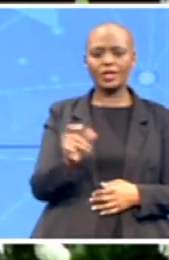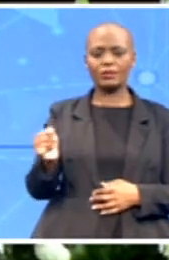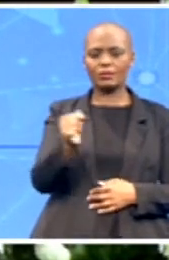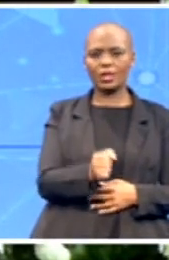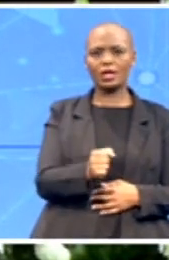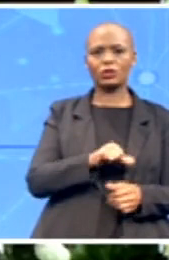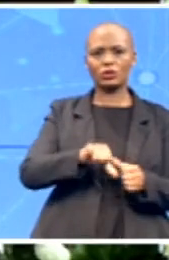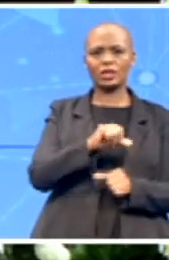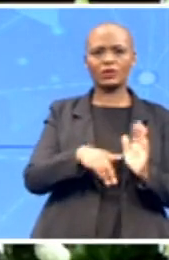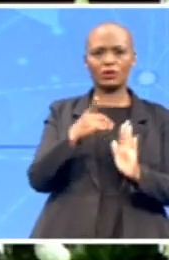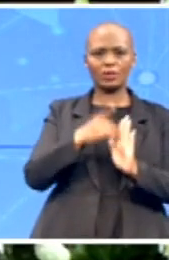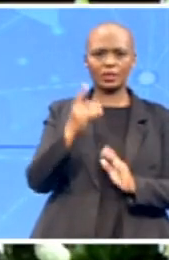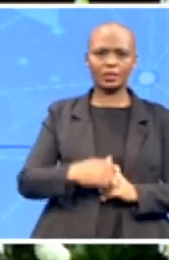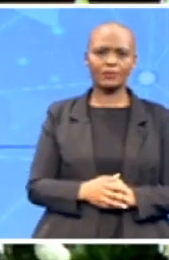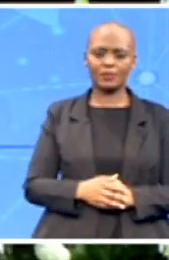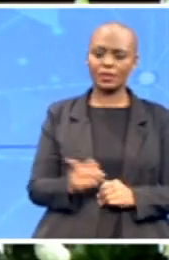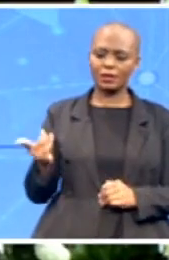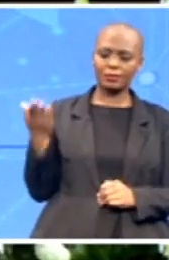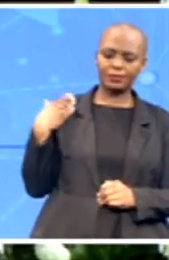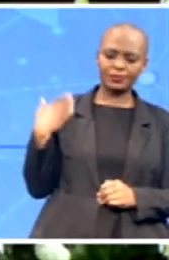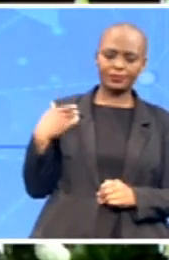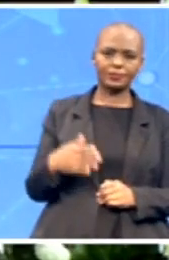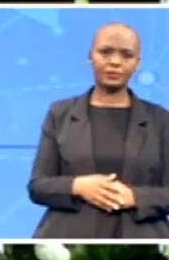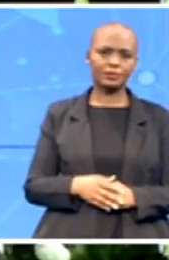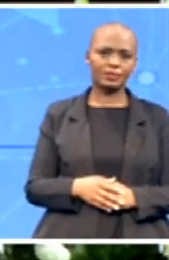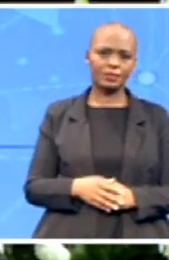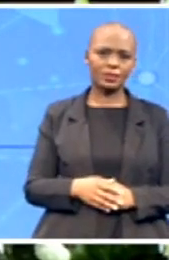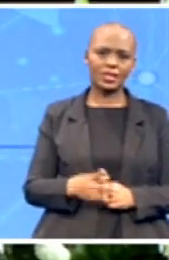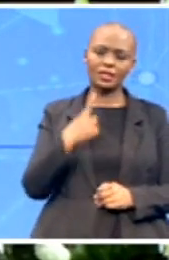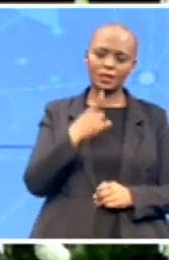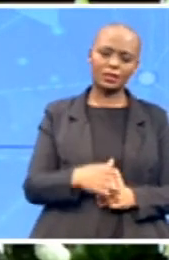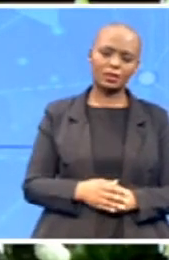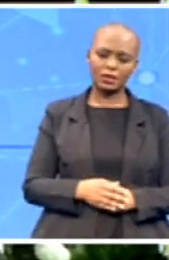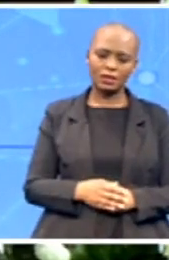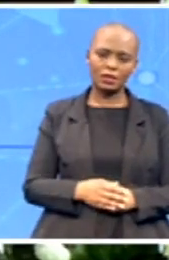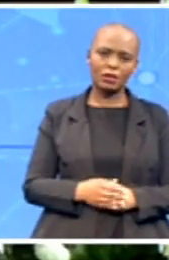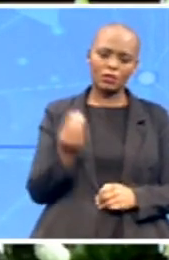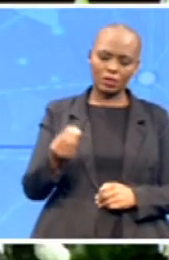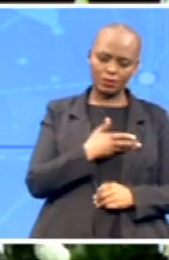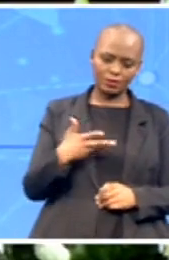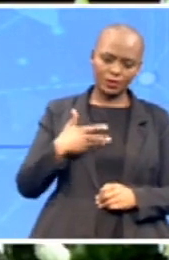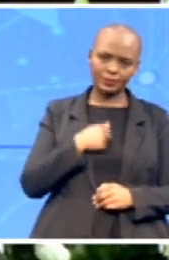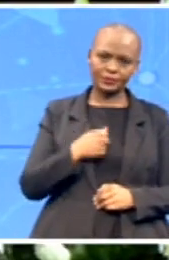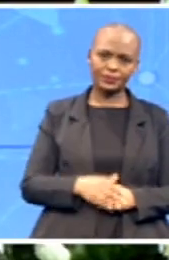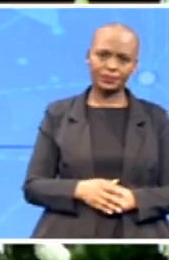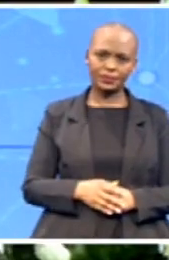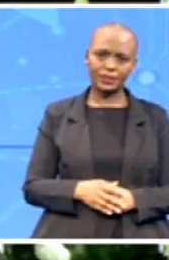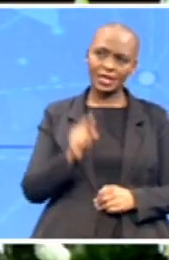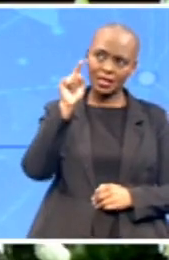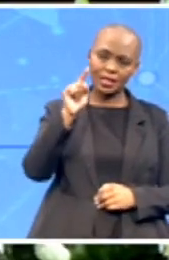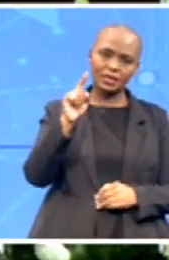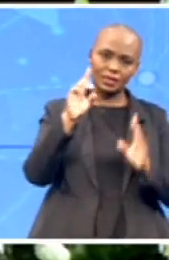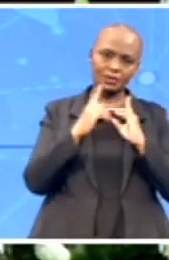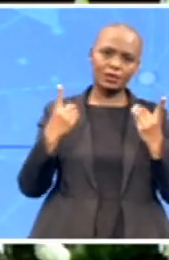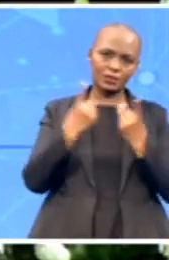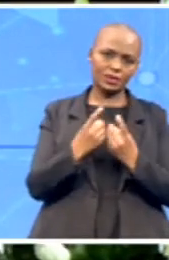me, Kahwanamme, that department is the heartbeat of all the departments.